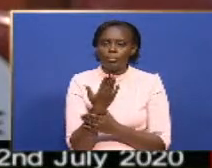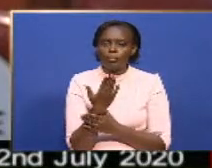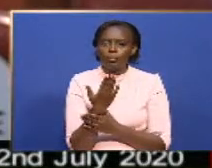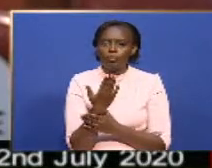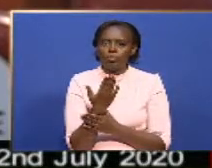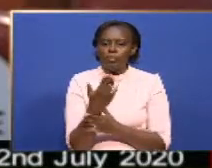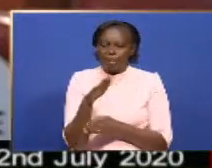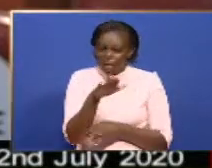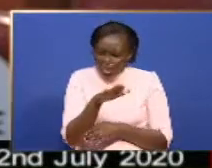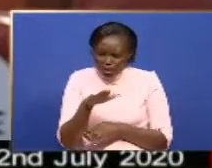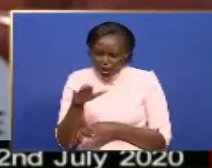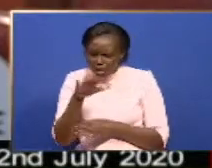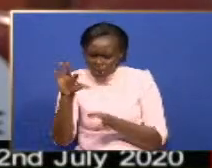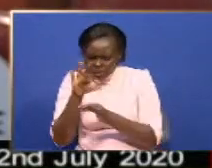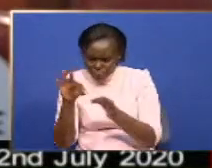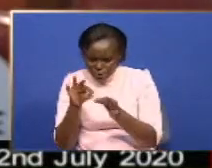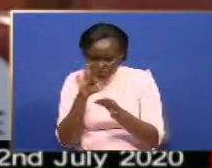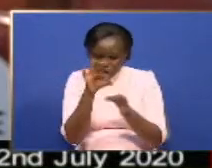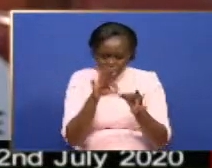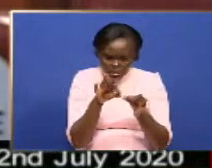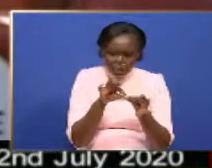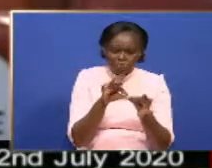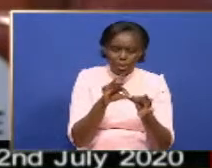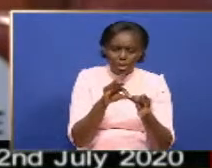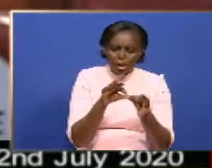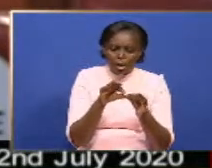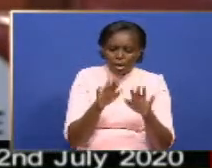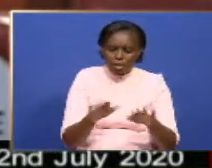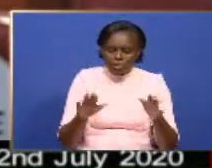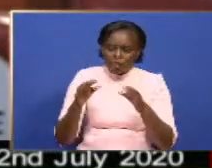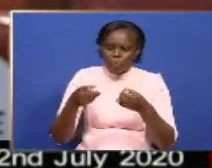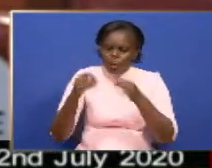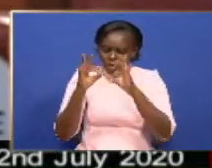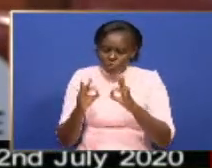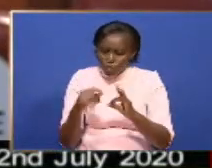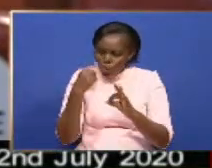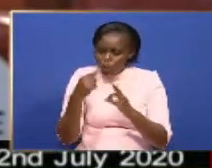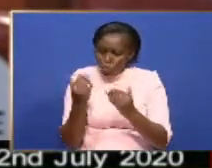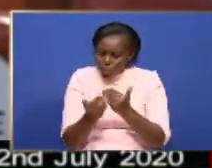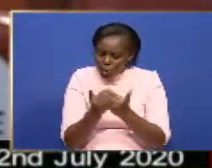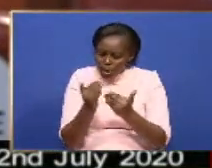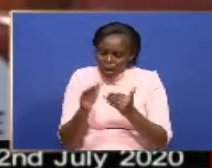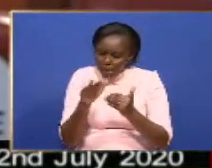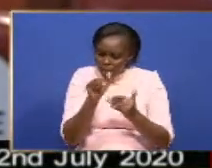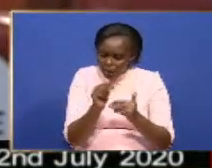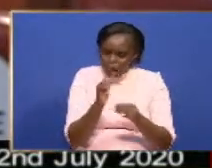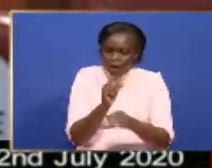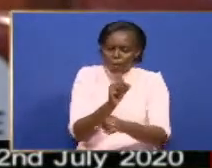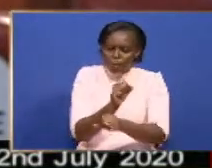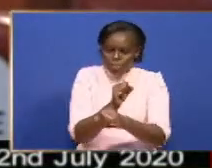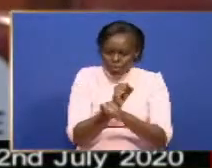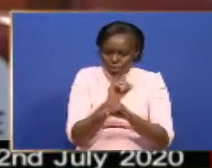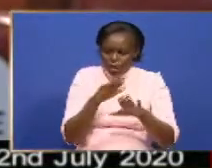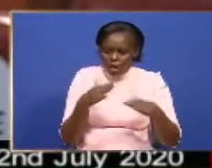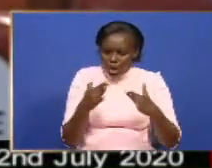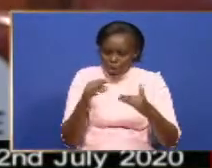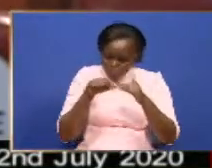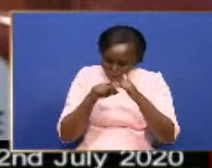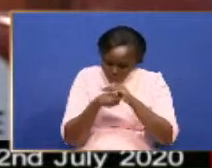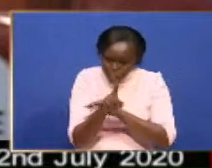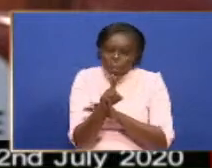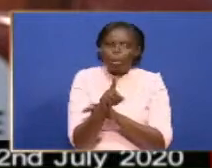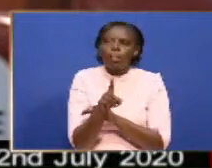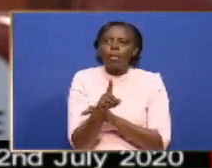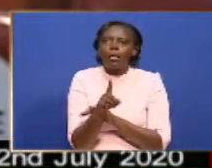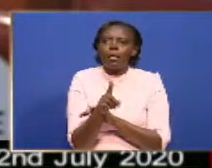designated areas and the settlement officers that actually looks after these areas and the protection of how you get into.